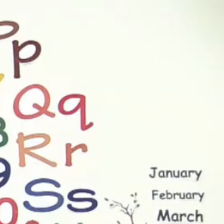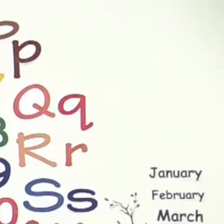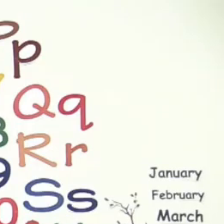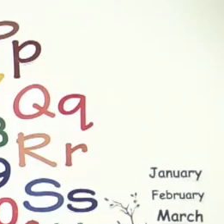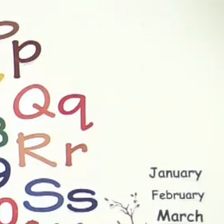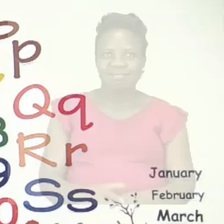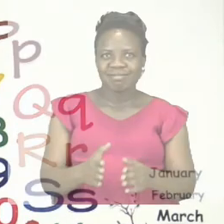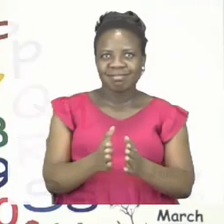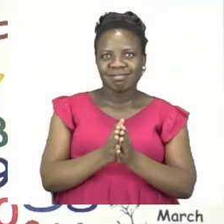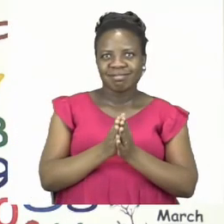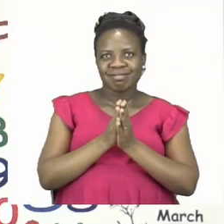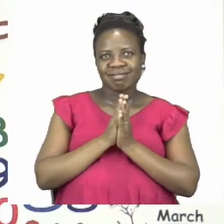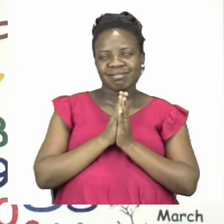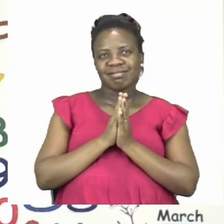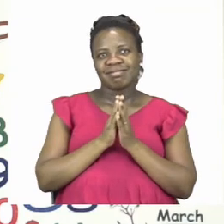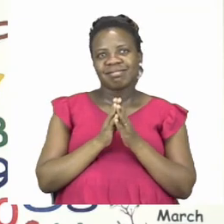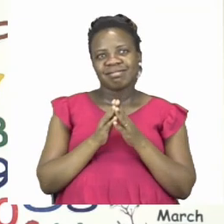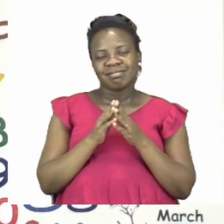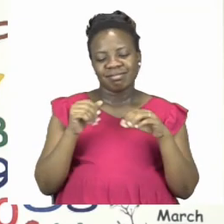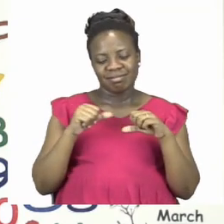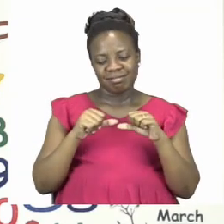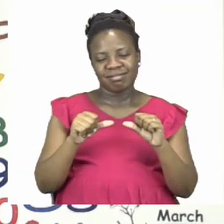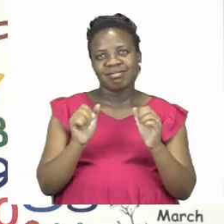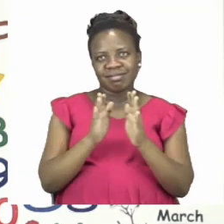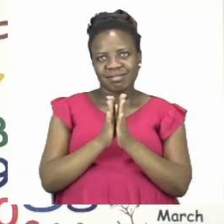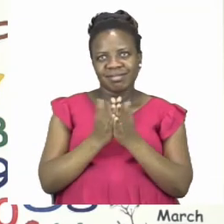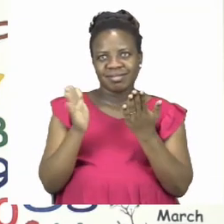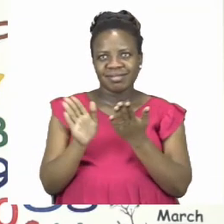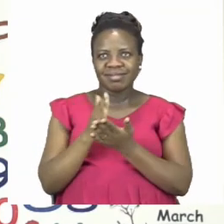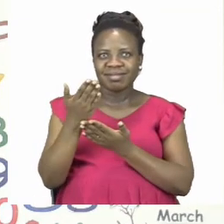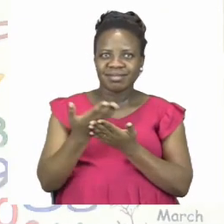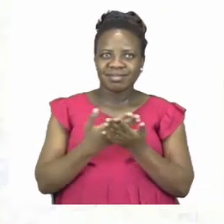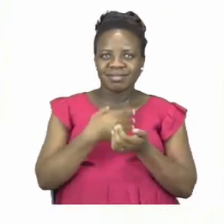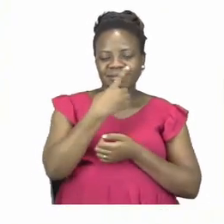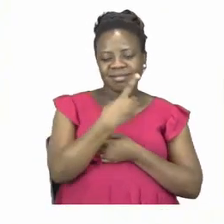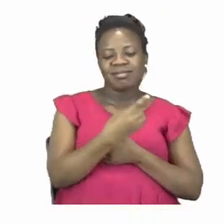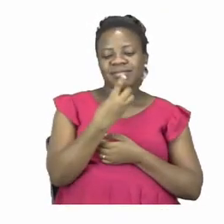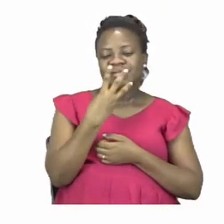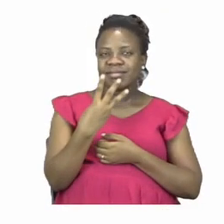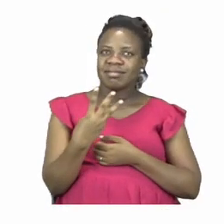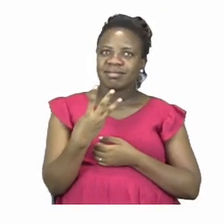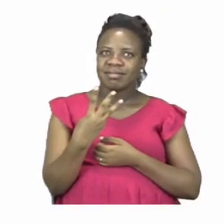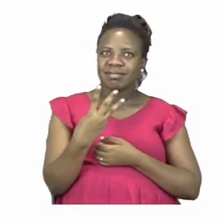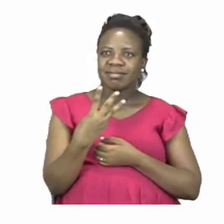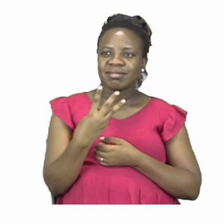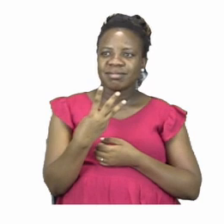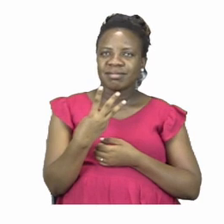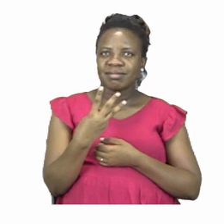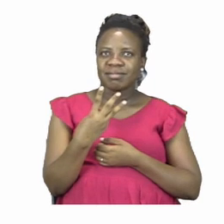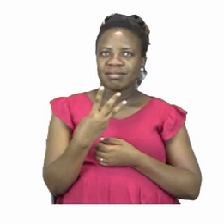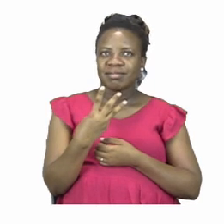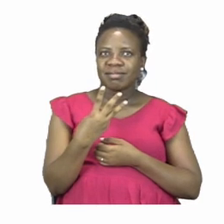Now, boys and girls, let us continue our lesson by going to page 13. On page 13, we are going to